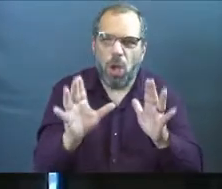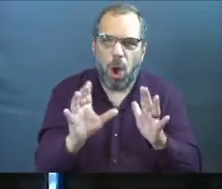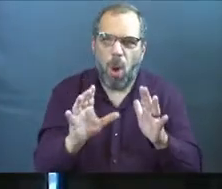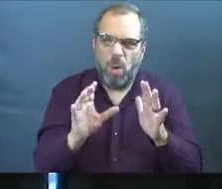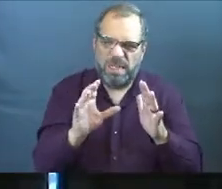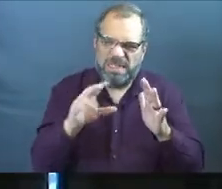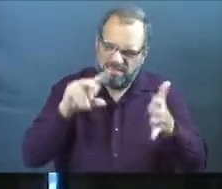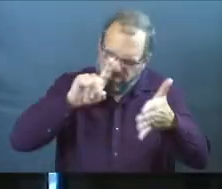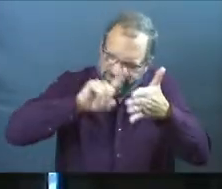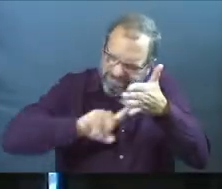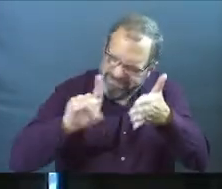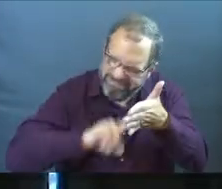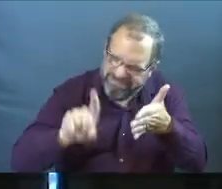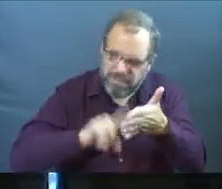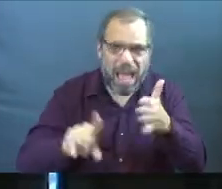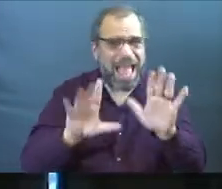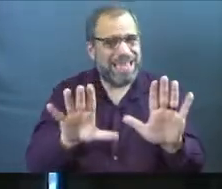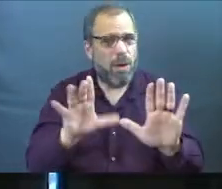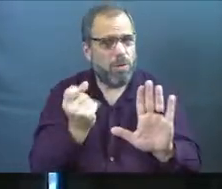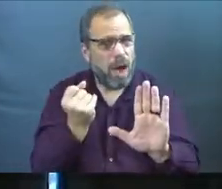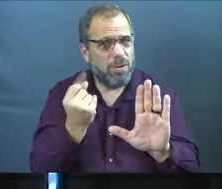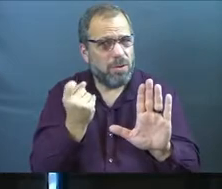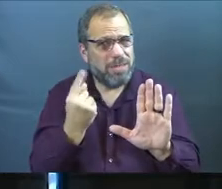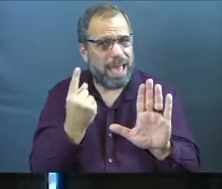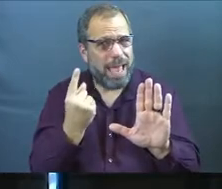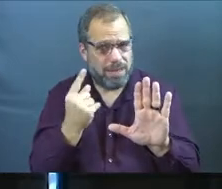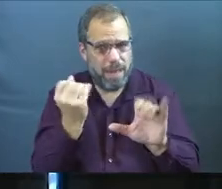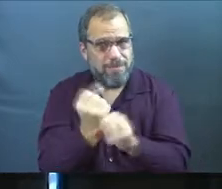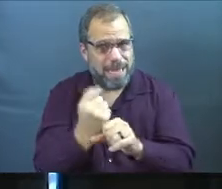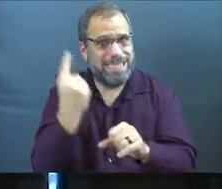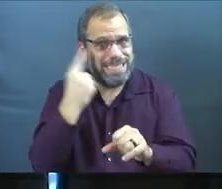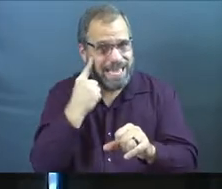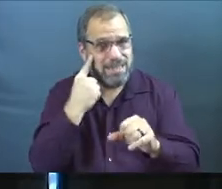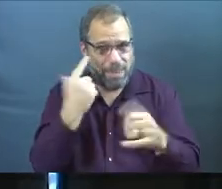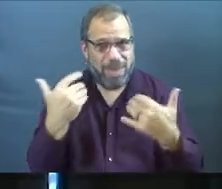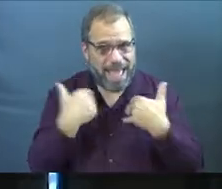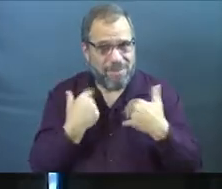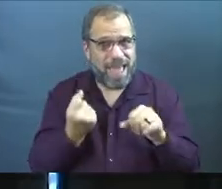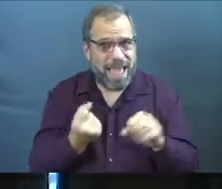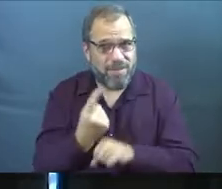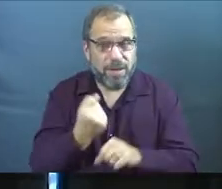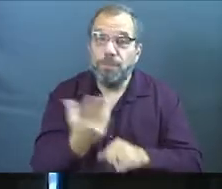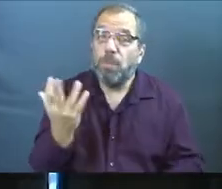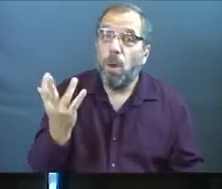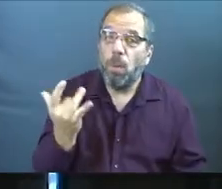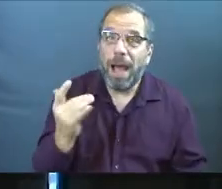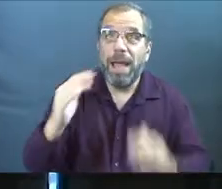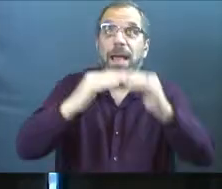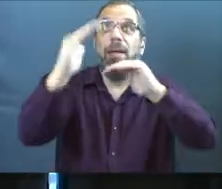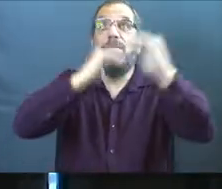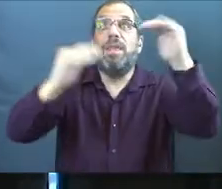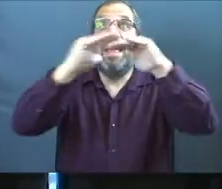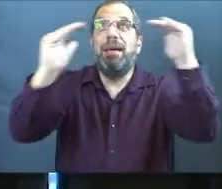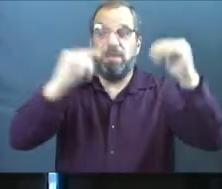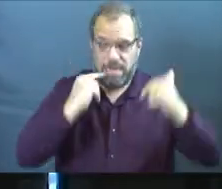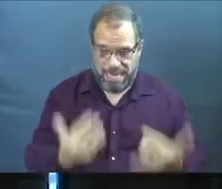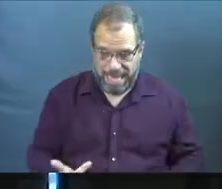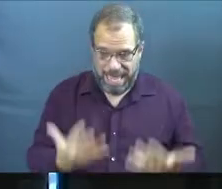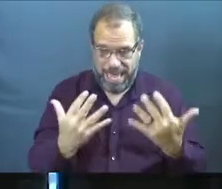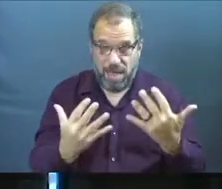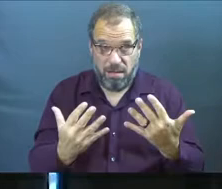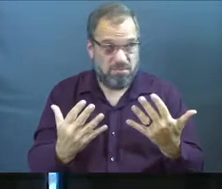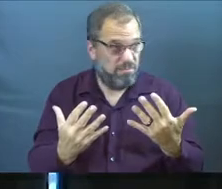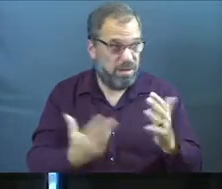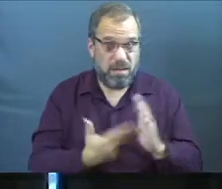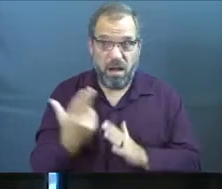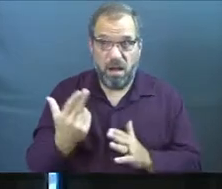dive into that today. And I think it's totally understandable. It makes sense that these are questions we get every year, because heaven and hell are if we're